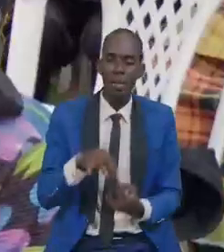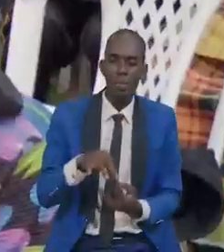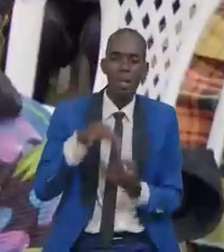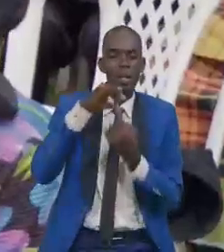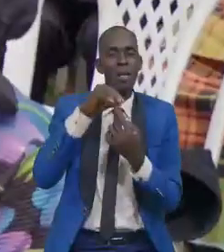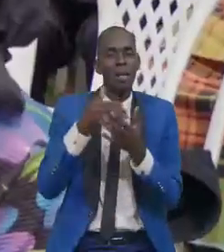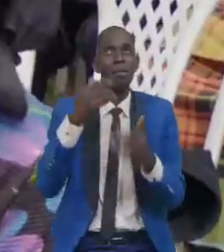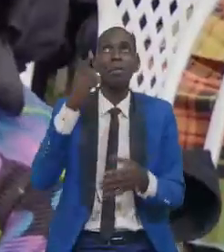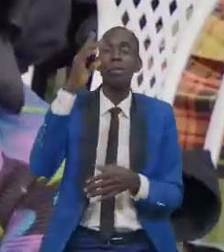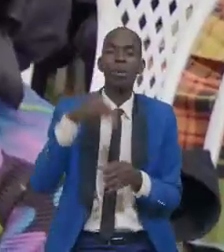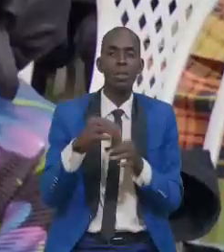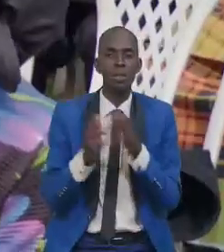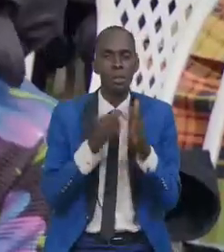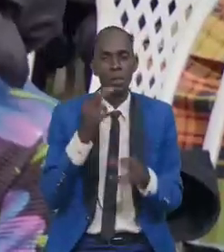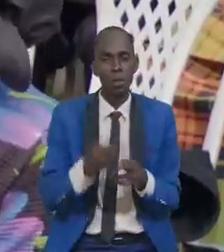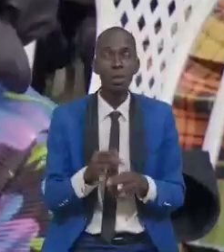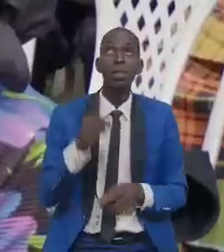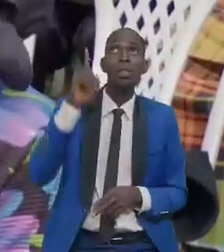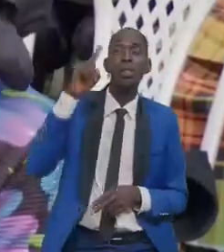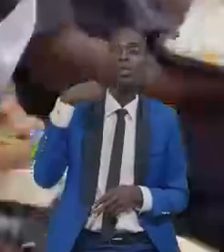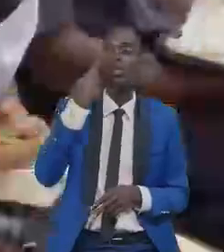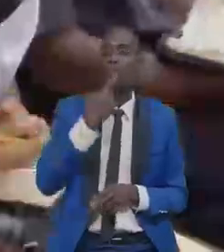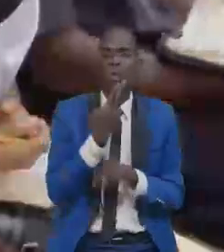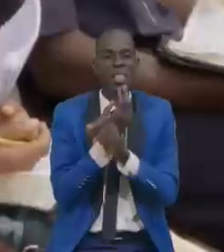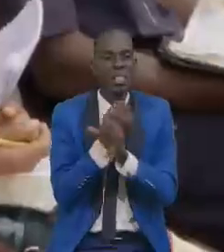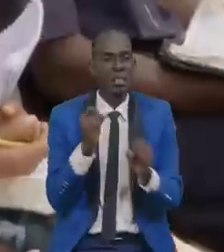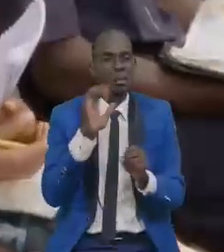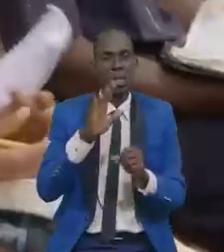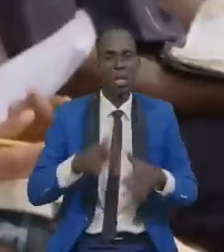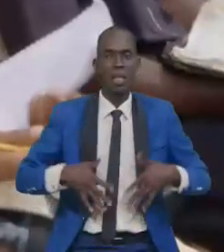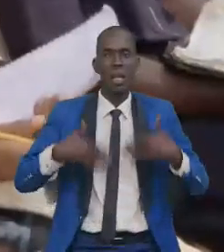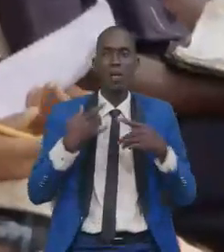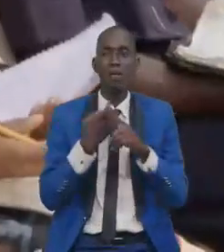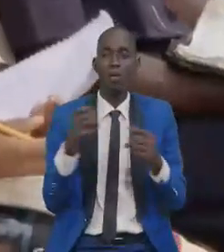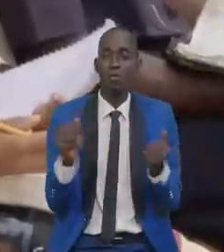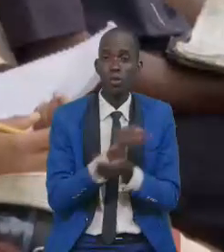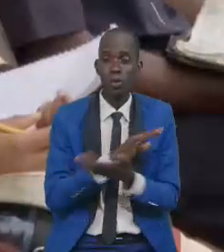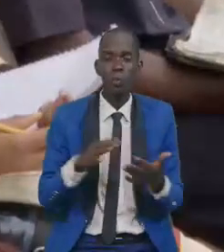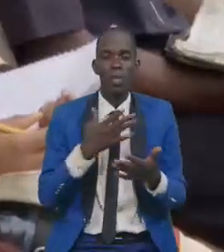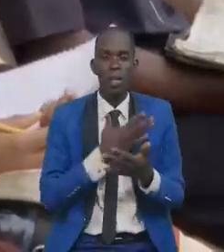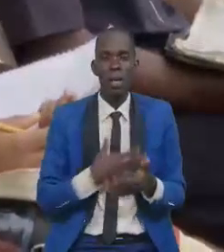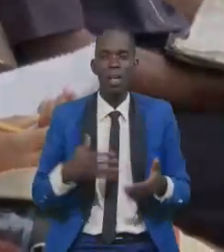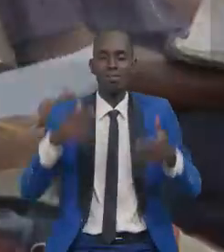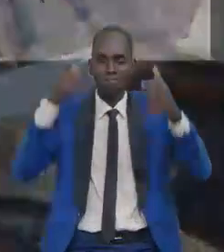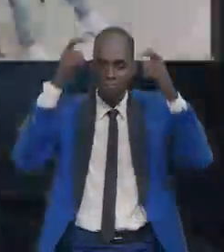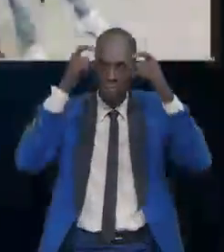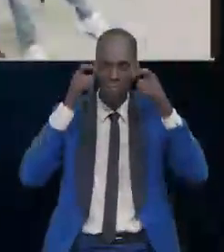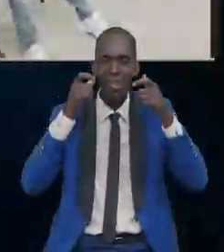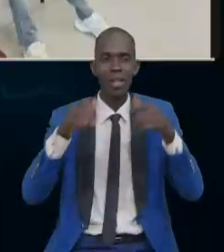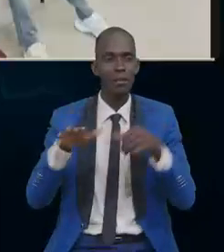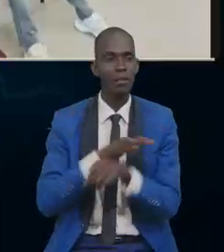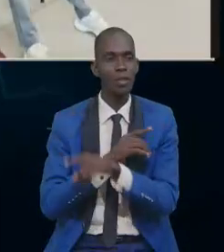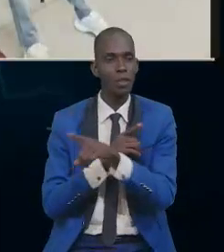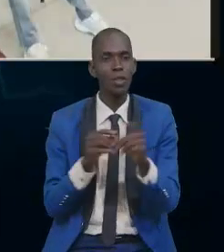Who redeemeth thy life from destruction and crowneth thee with loving kindness